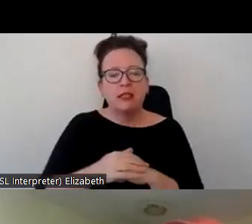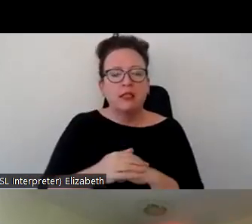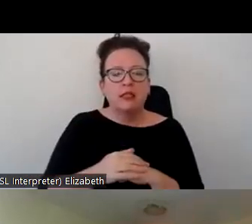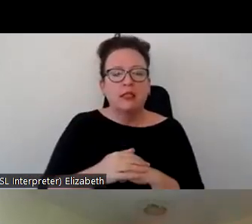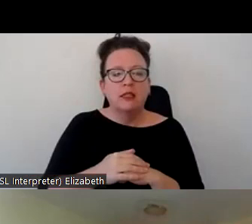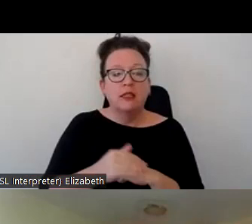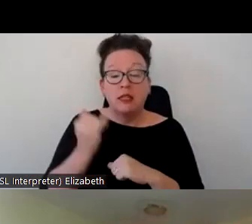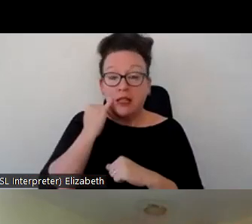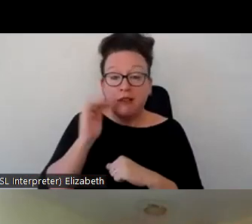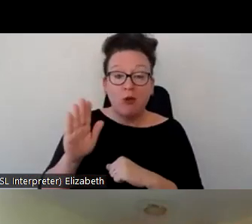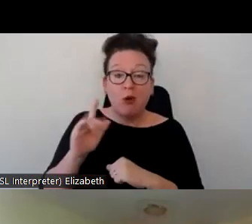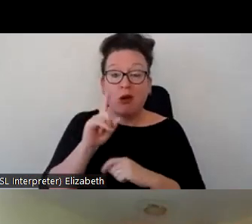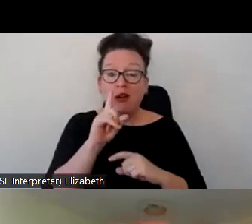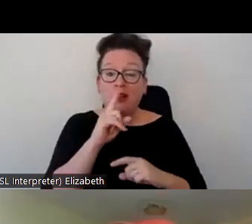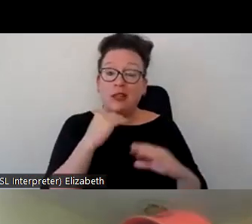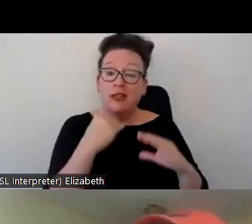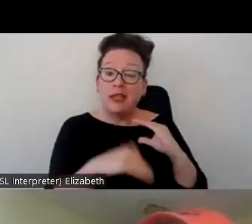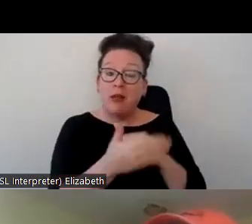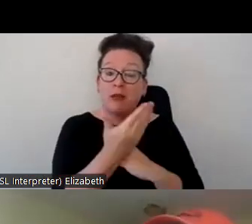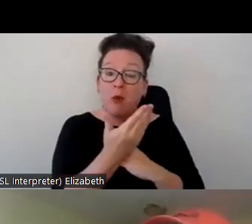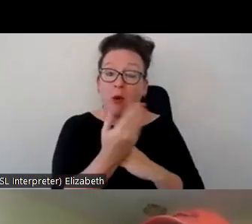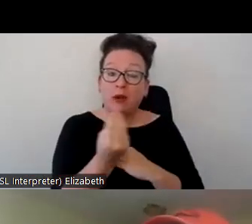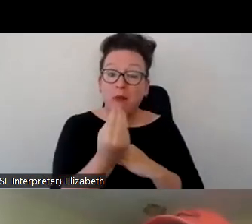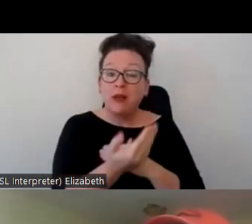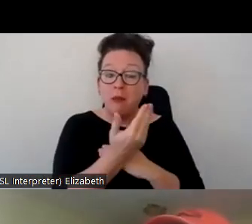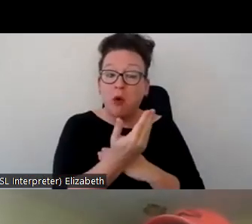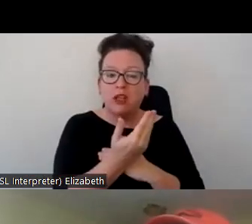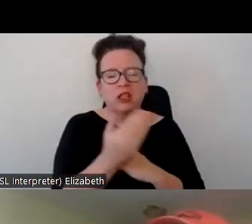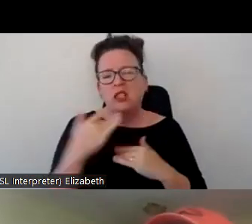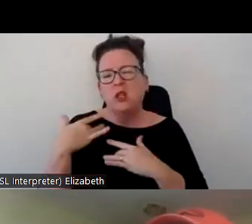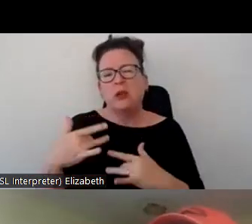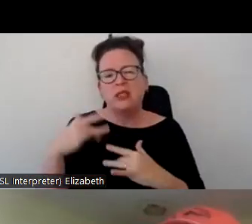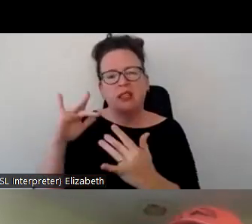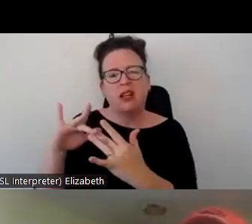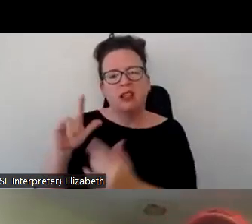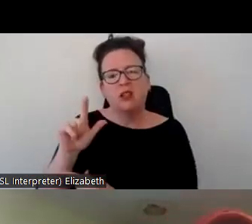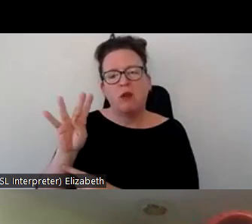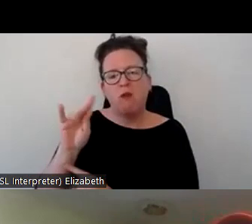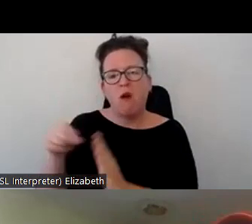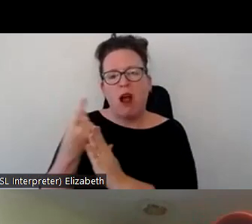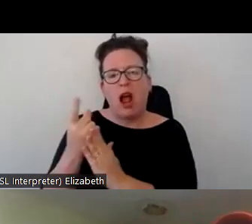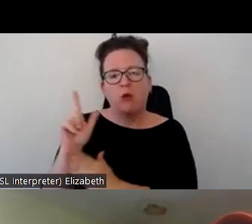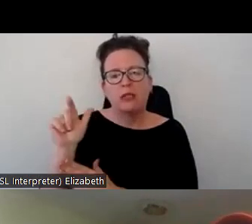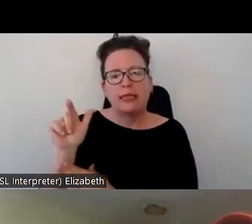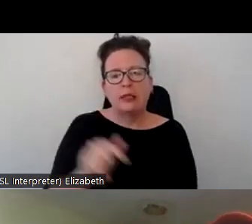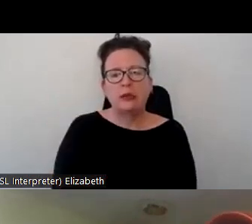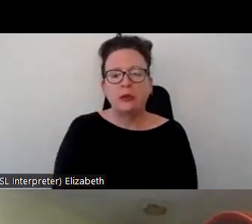if you're inquiring in the morning and it's a Monday, you know, we're in touch within 24 hours.